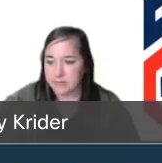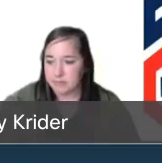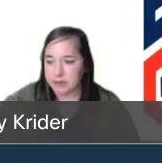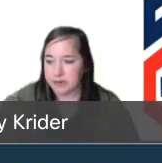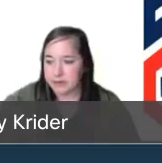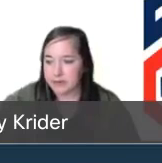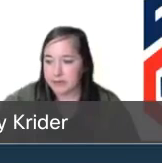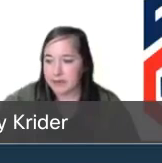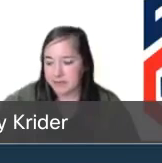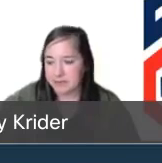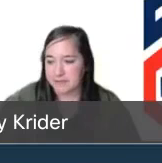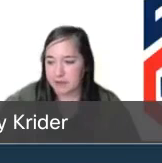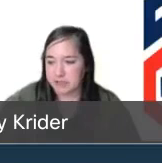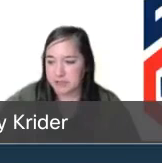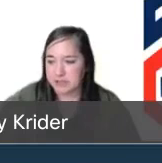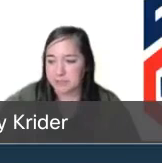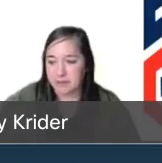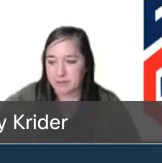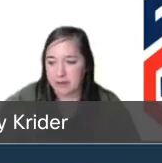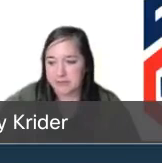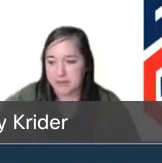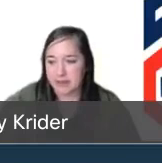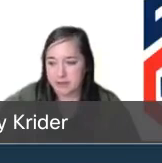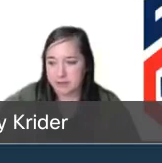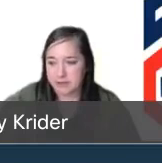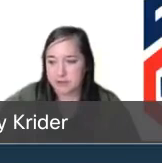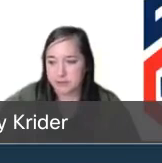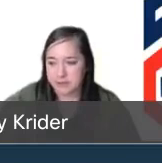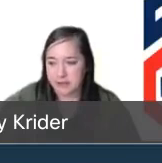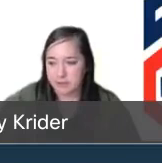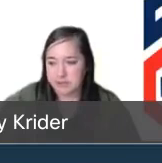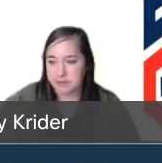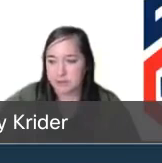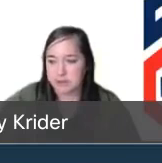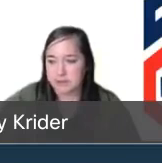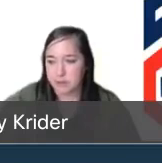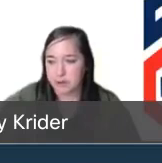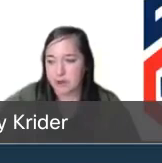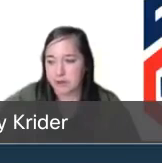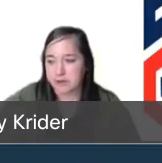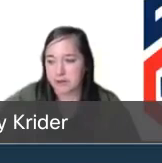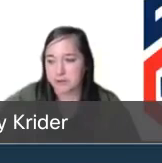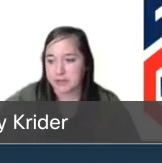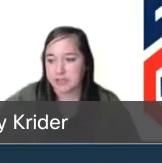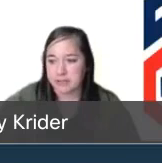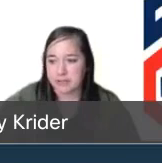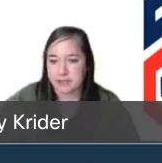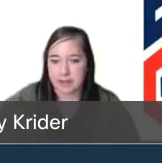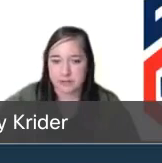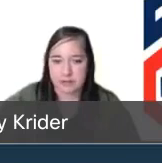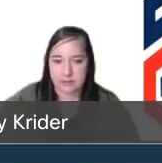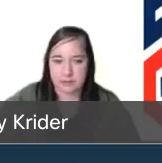And regarding the competence evaluation, does the behavioral health psychiatrist do the evaluation, or does the court contract with an